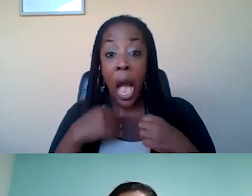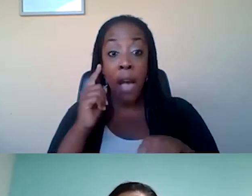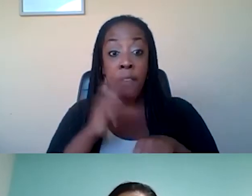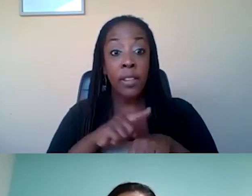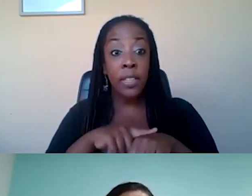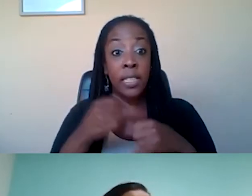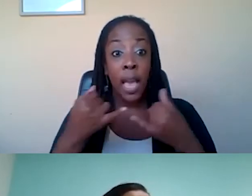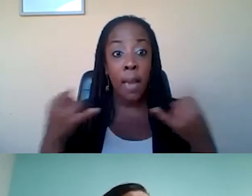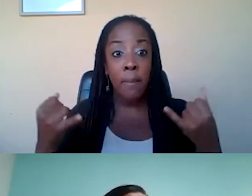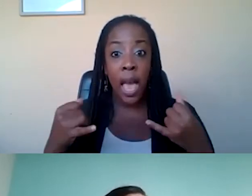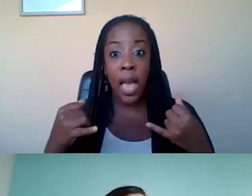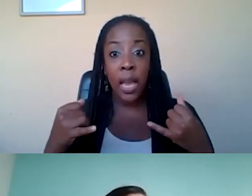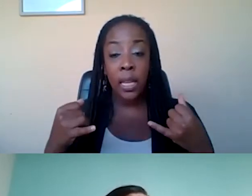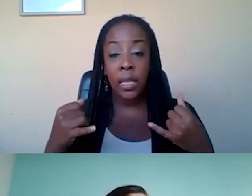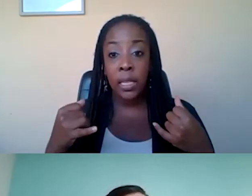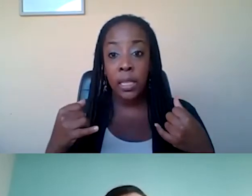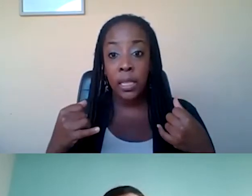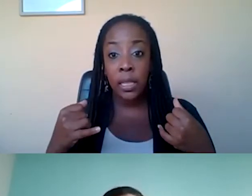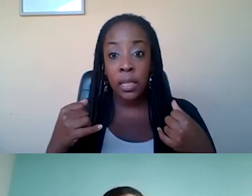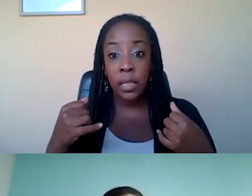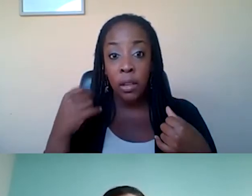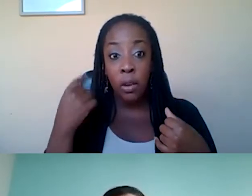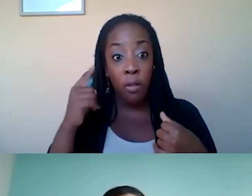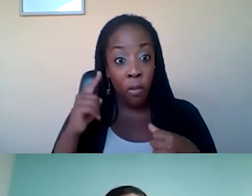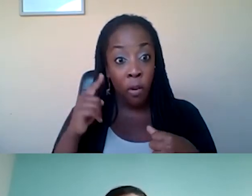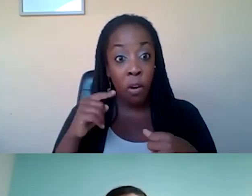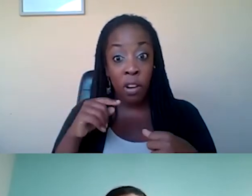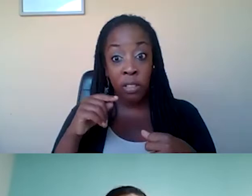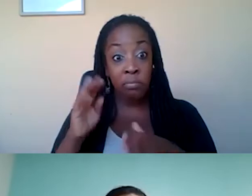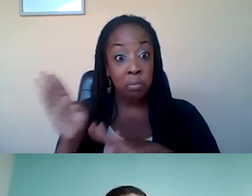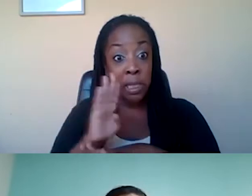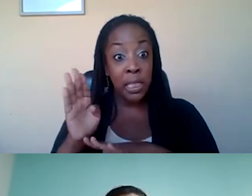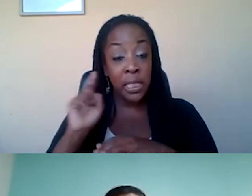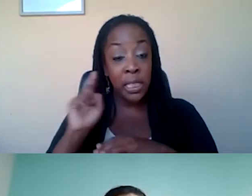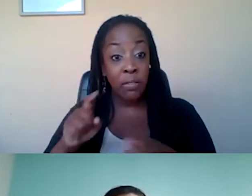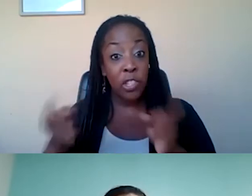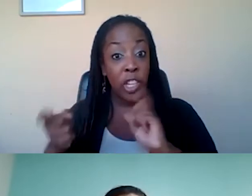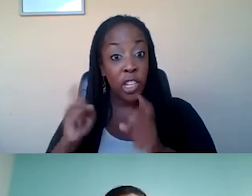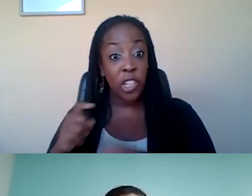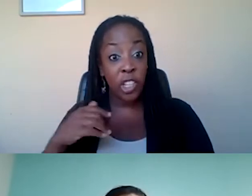businesses once the regulations coming into force next year?